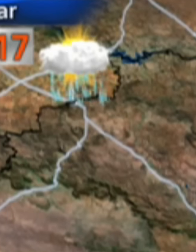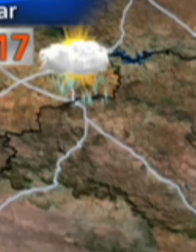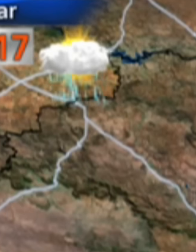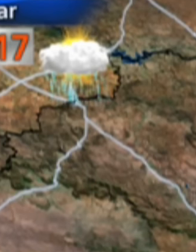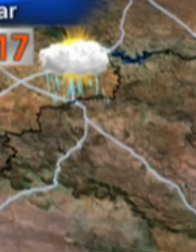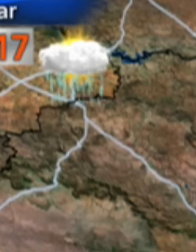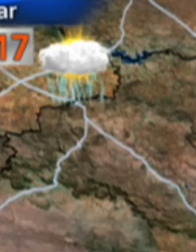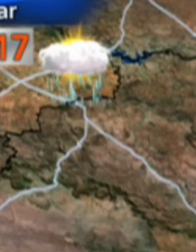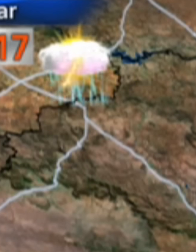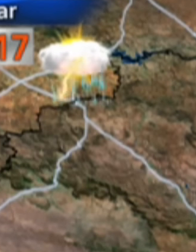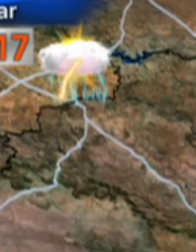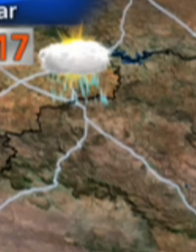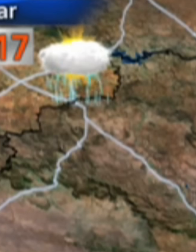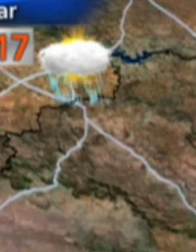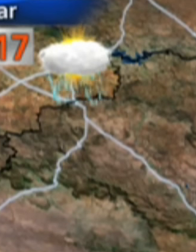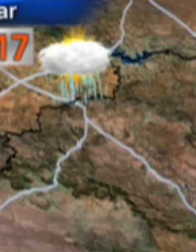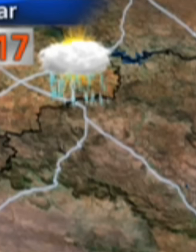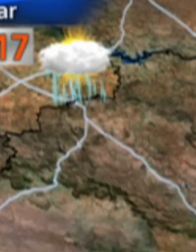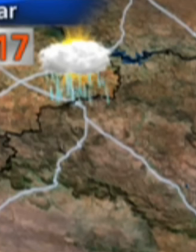Pressed into space, but